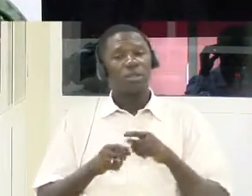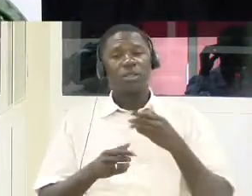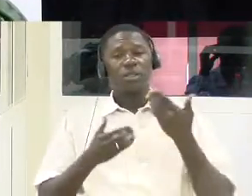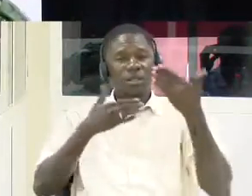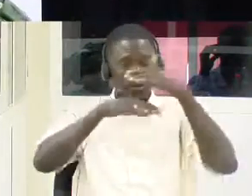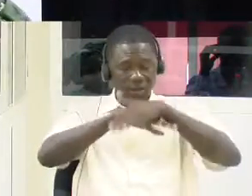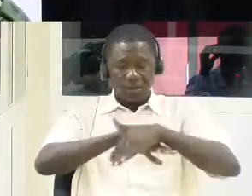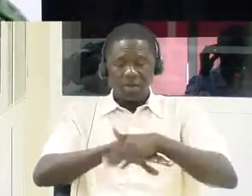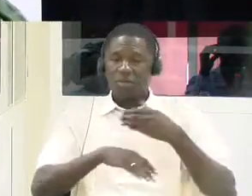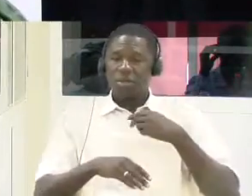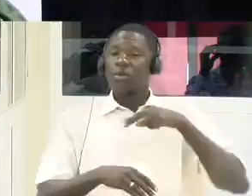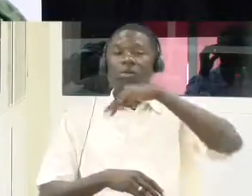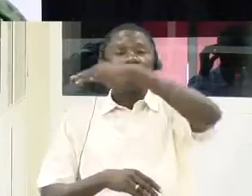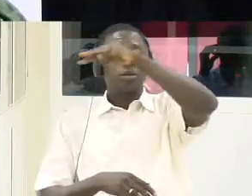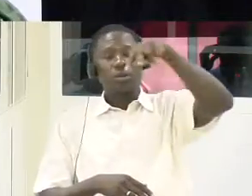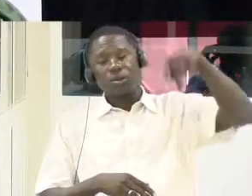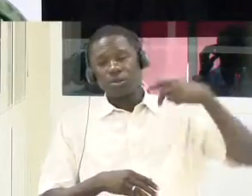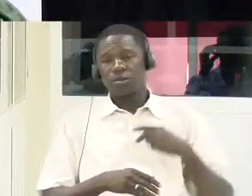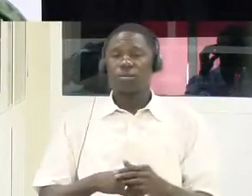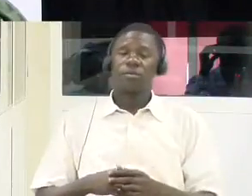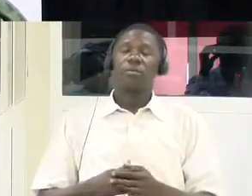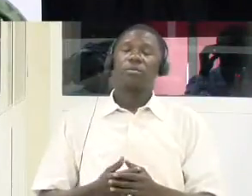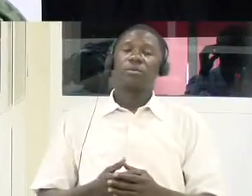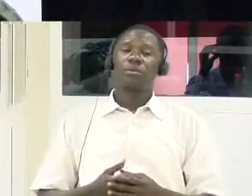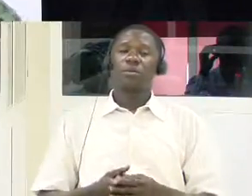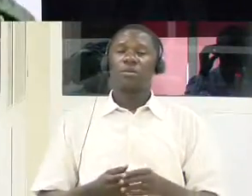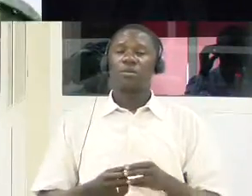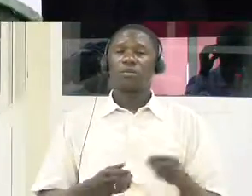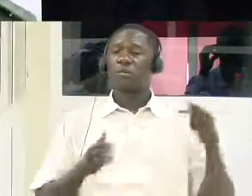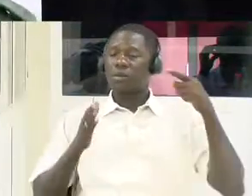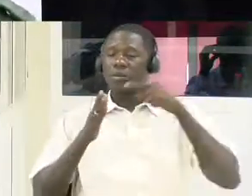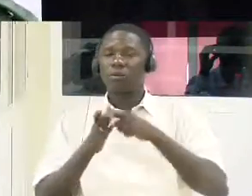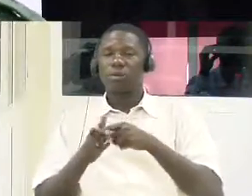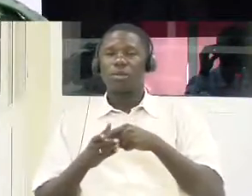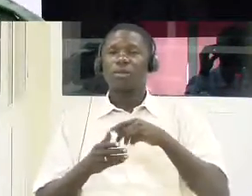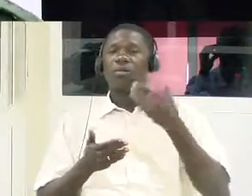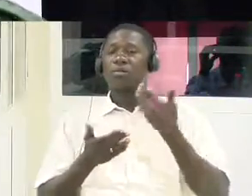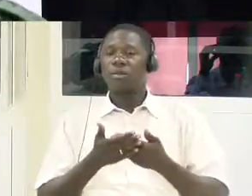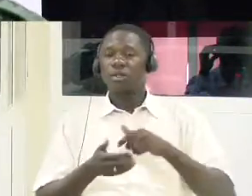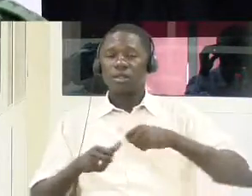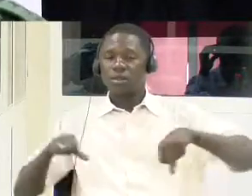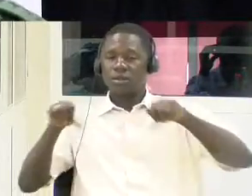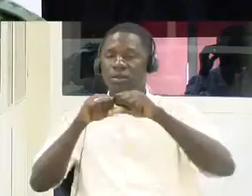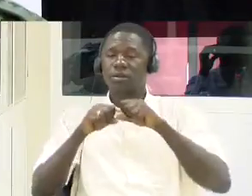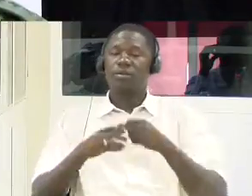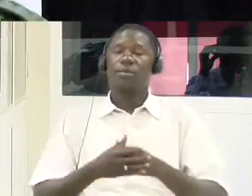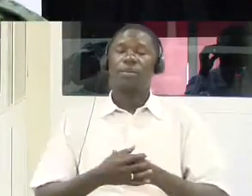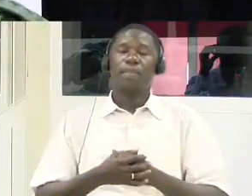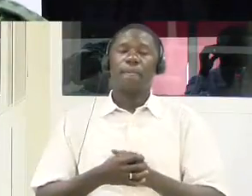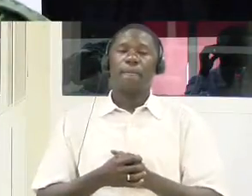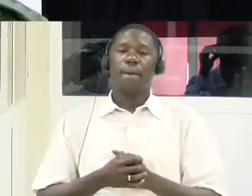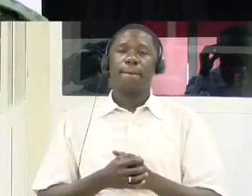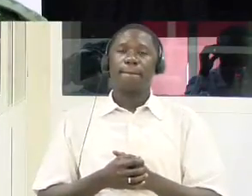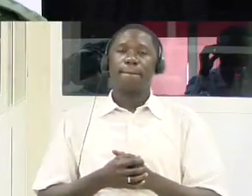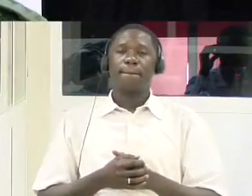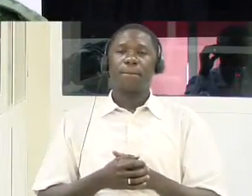going round, then I went up to around, when I finished that area, I went up to